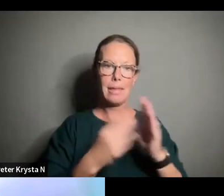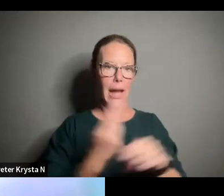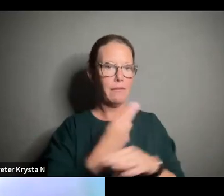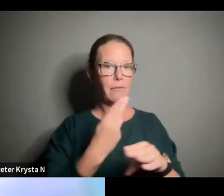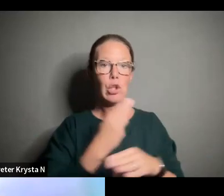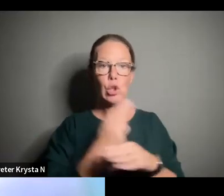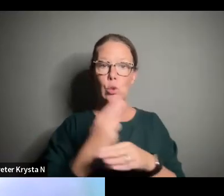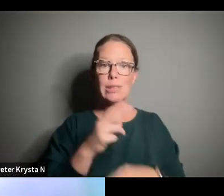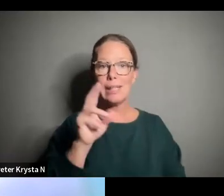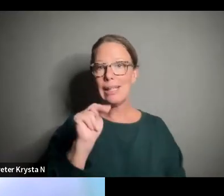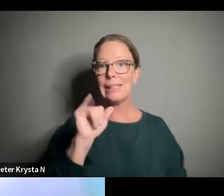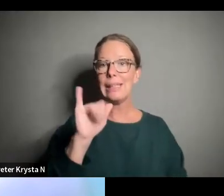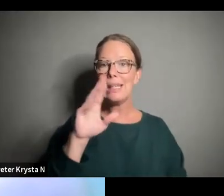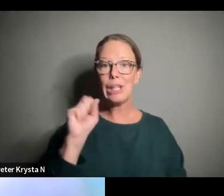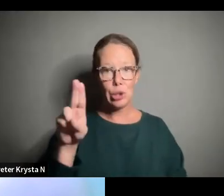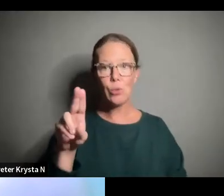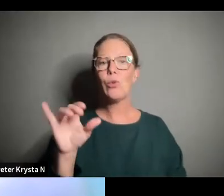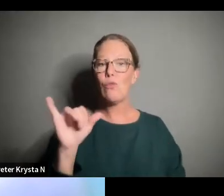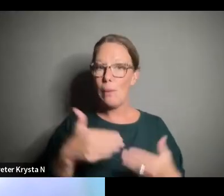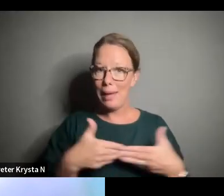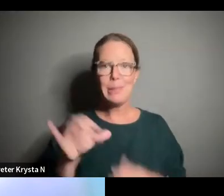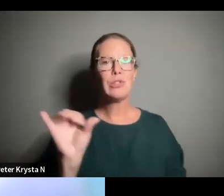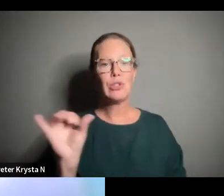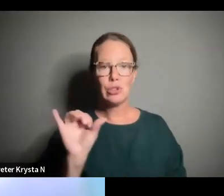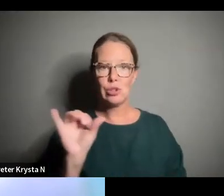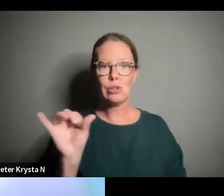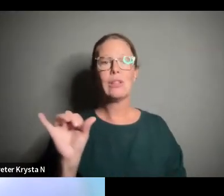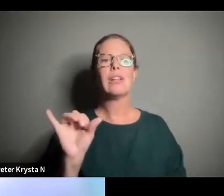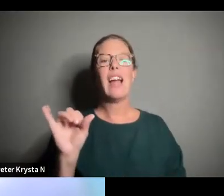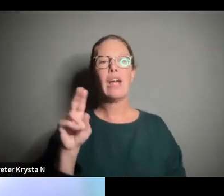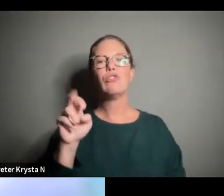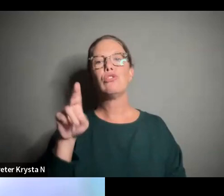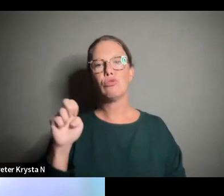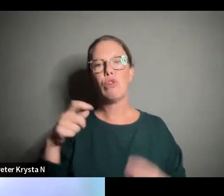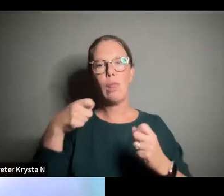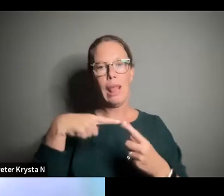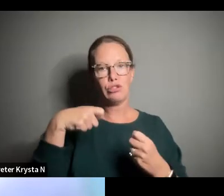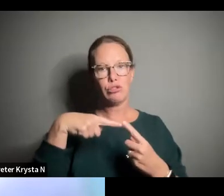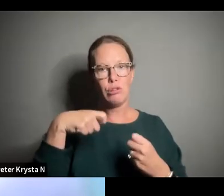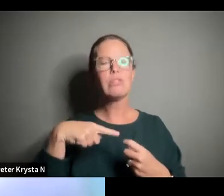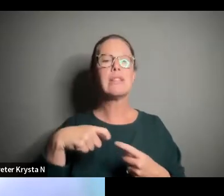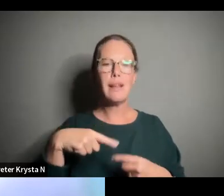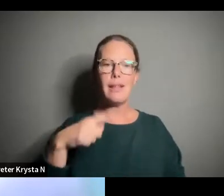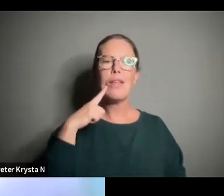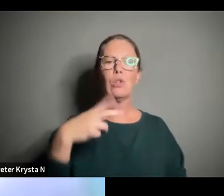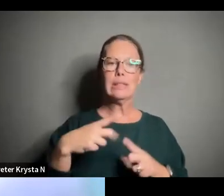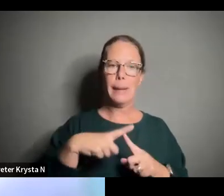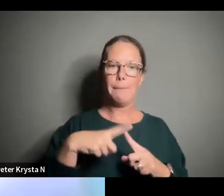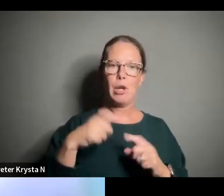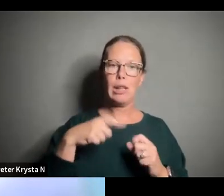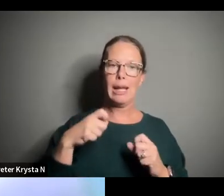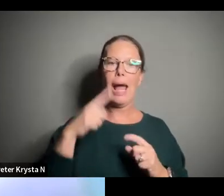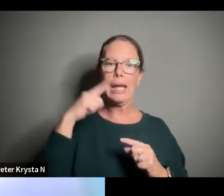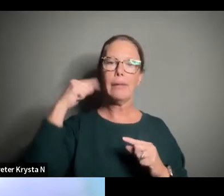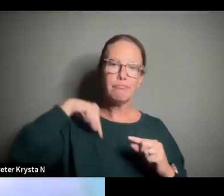neonatal intensive care unit to help children get off the ventilator. I use our newer electrodes called the Transaris, the temporary electrodes, which I can place a little bit more